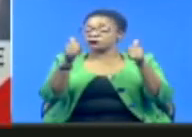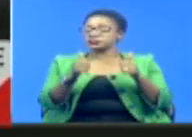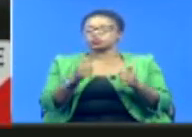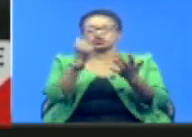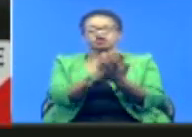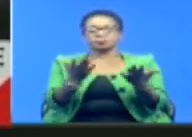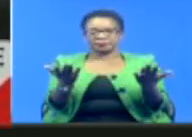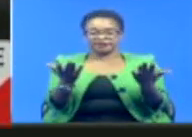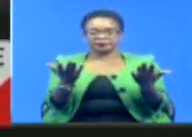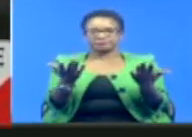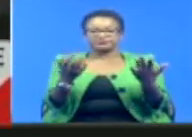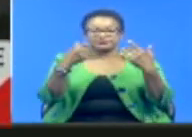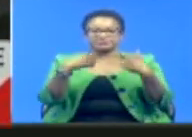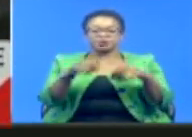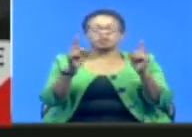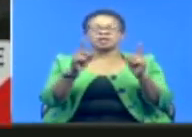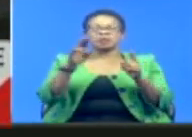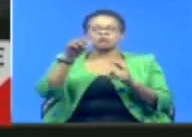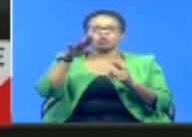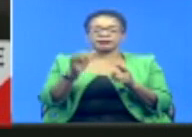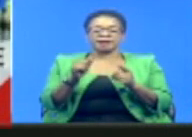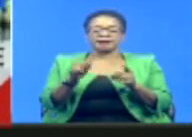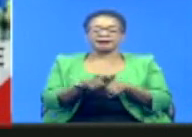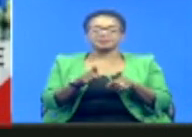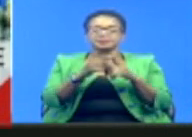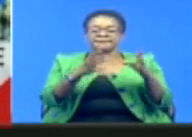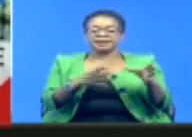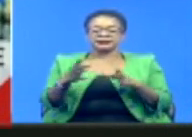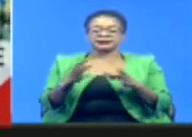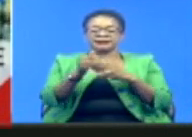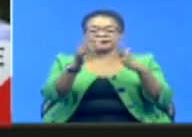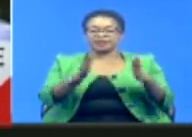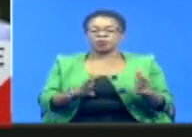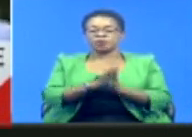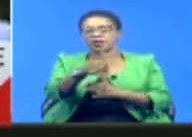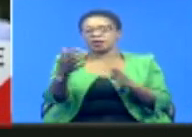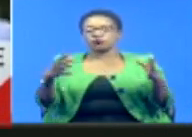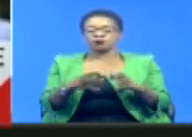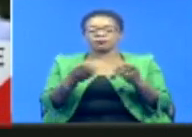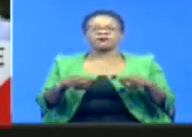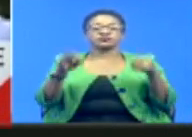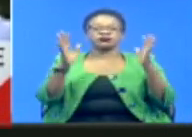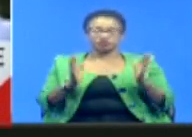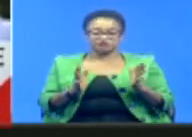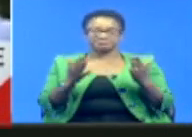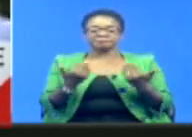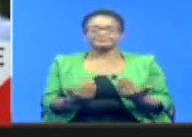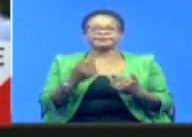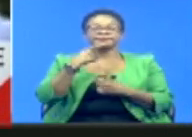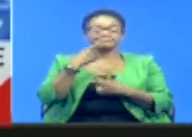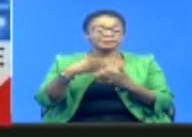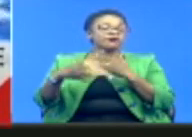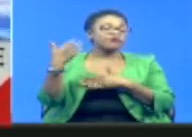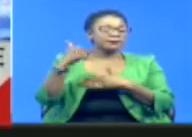newspapers denouncing Munya as the party leader and the entire group of officials. The notice said that former President Mwai